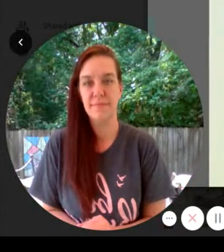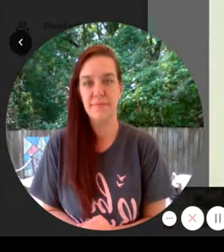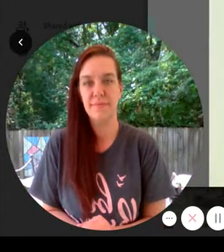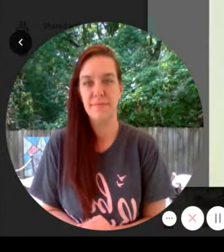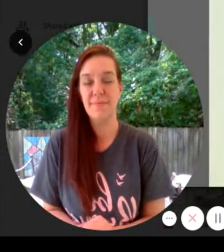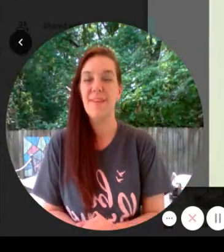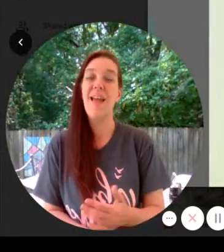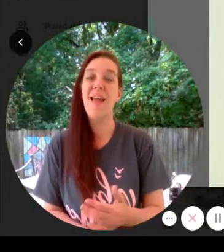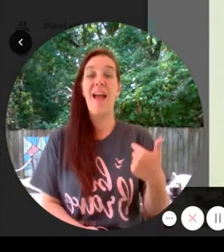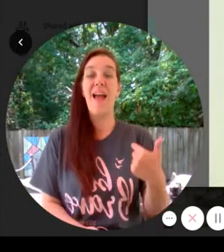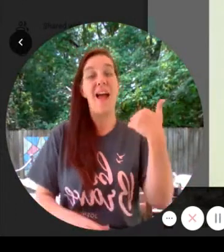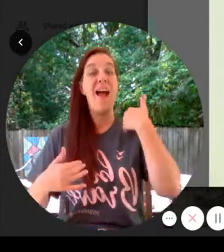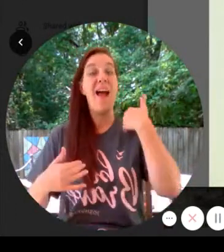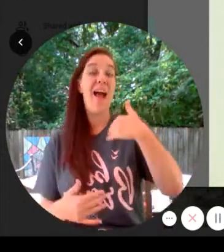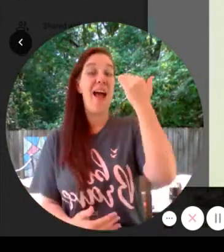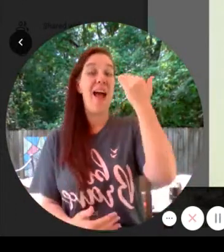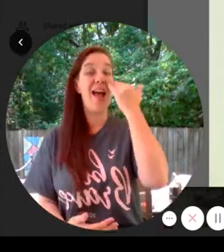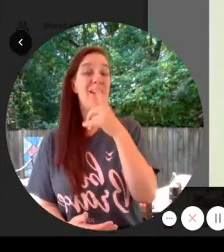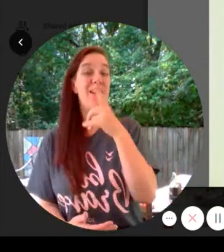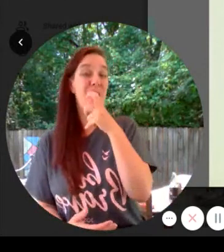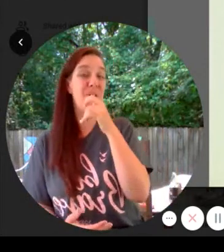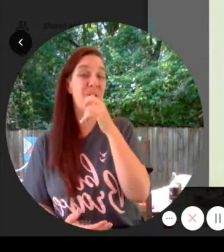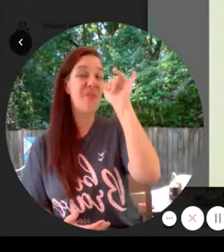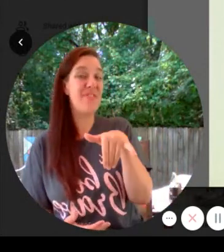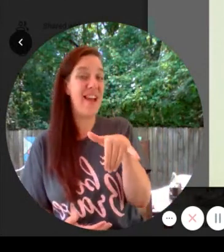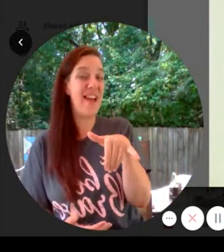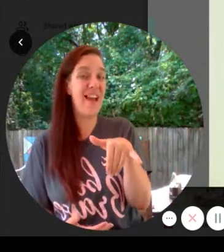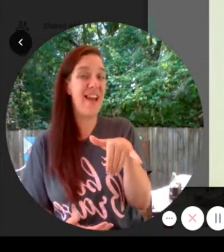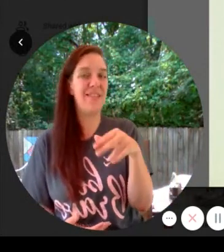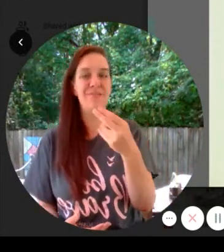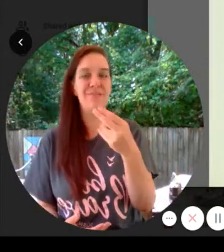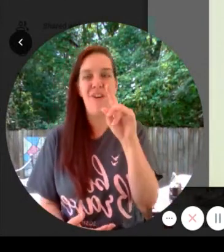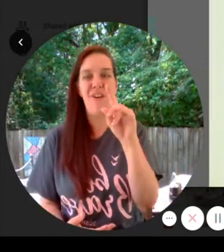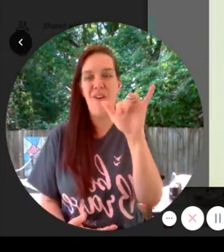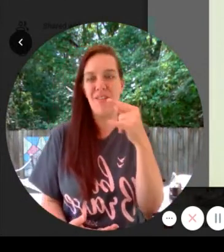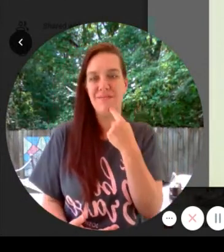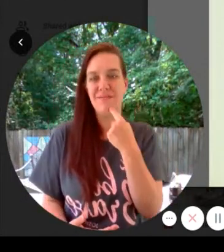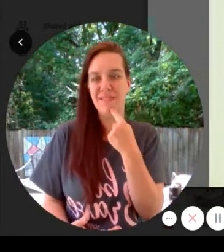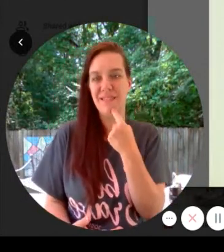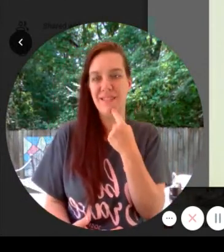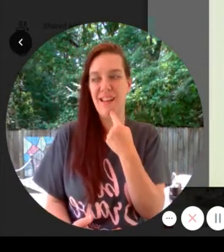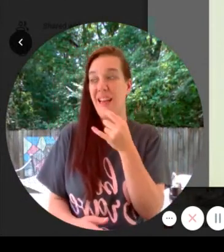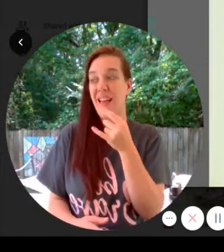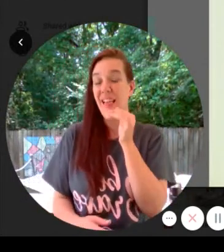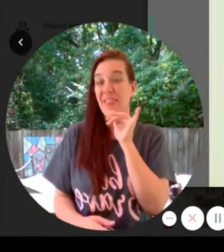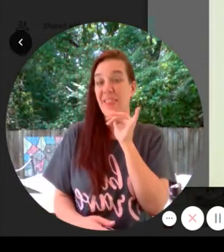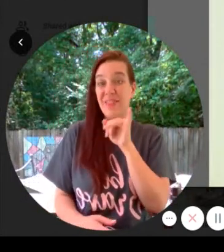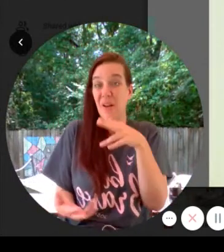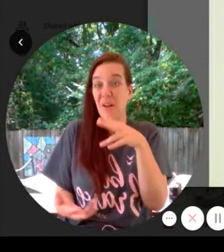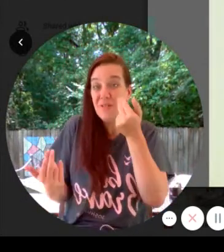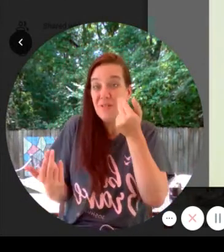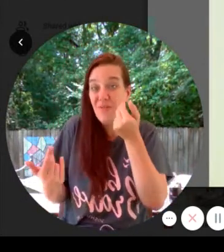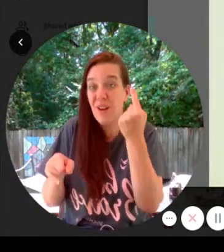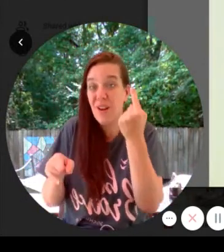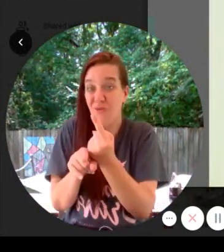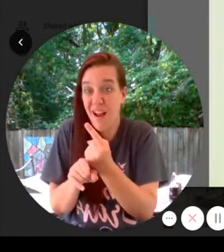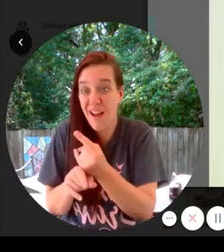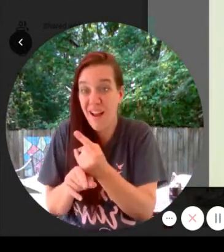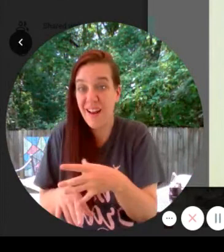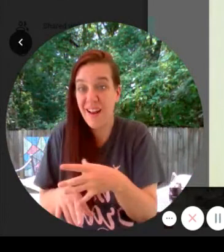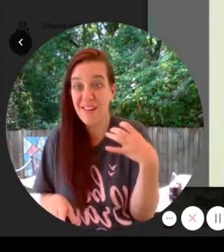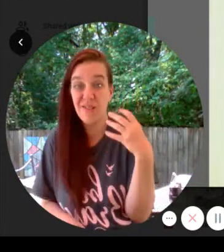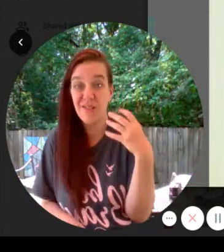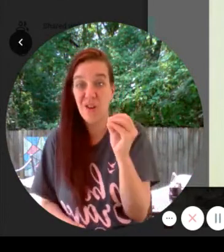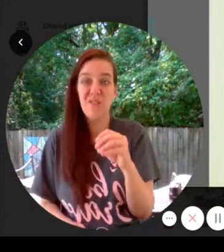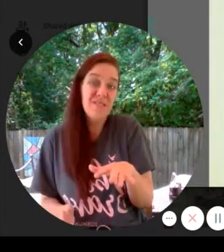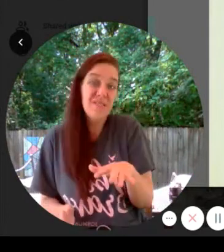"I know who he is," said Holly. "That was funny, right?" said Coach O. "It was kind of